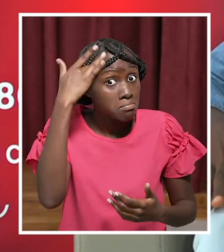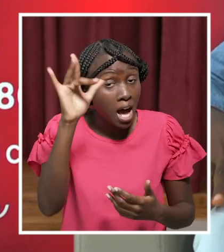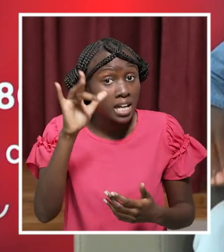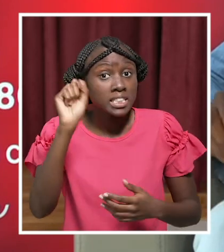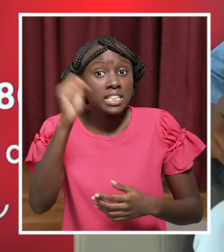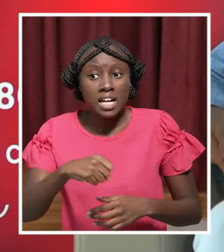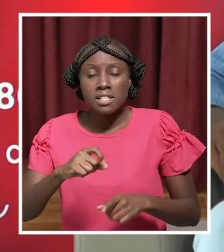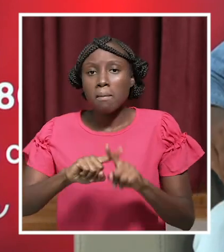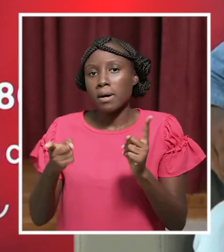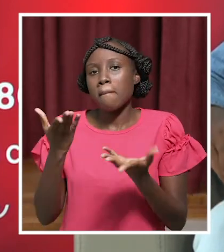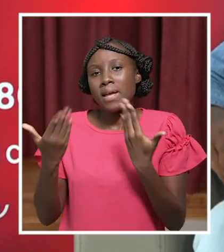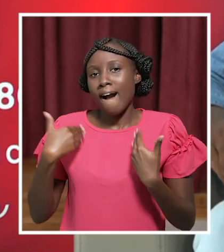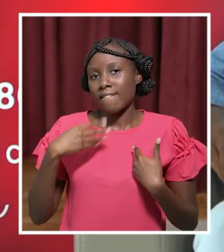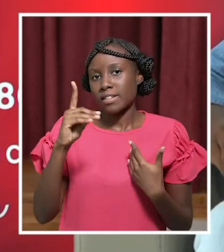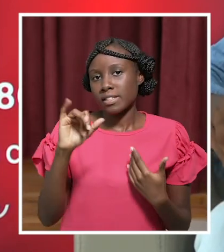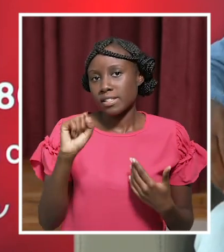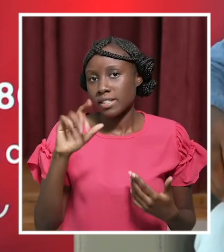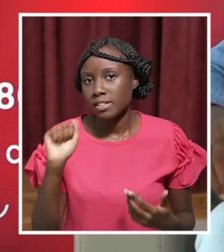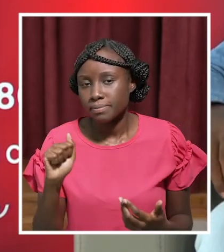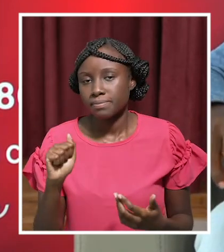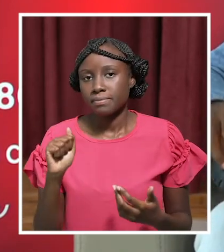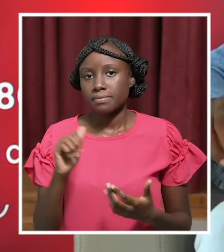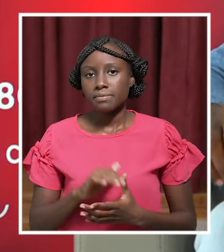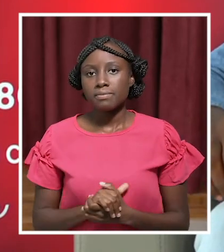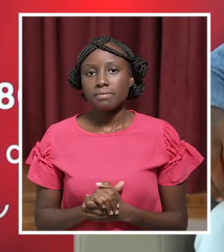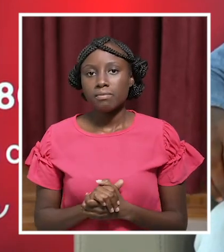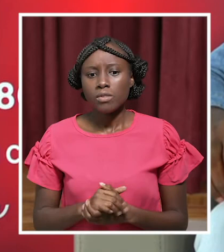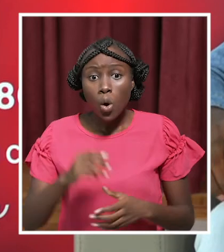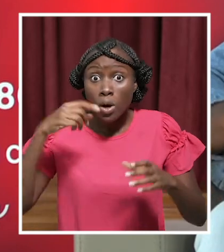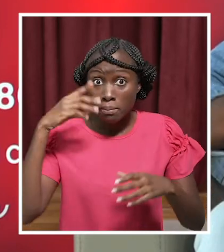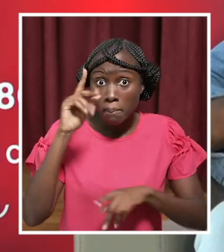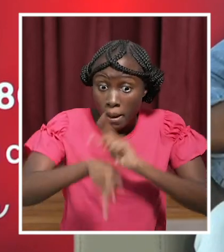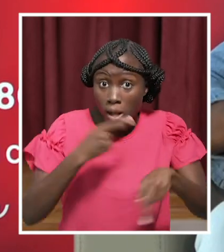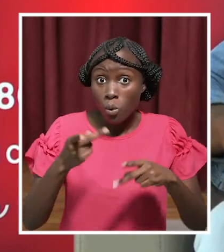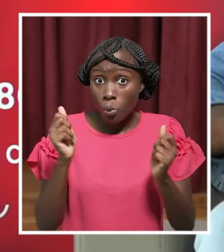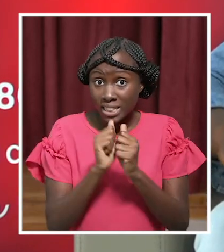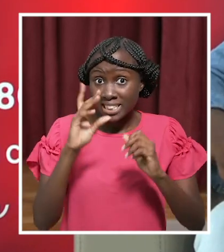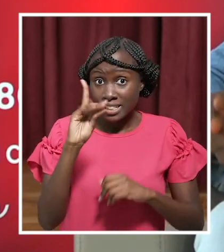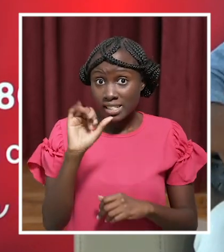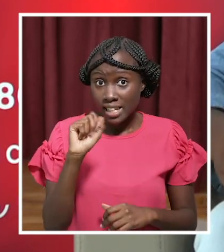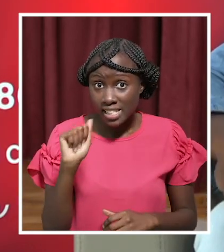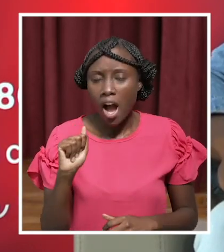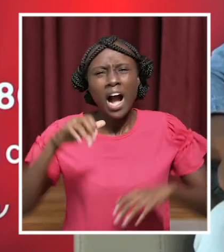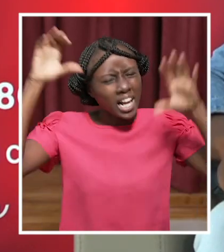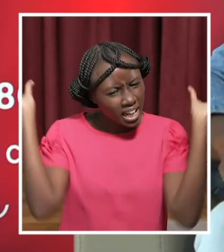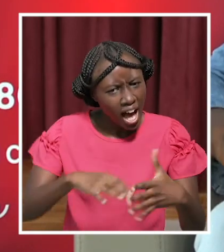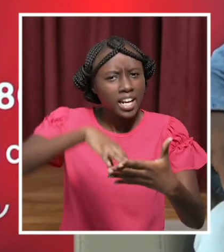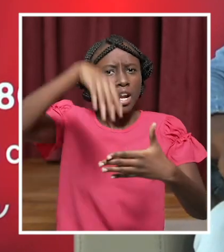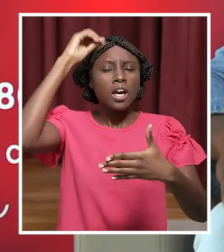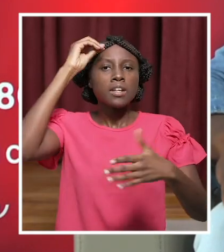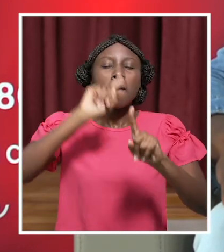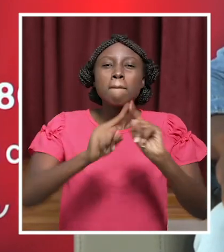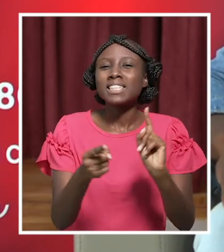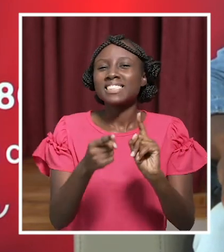our inability to learn, it's our inability to interpret. So it's a difference. And again, some people will say that,